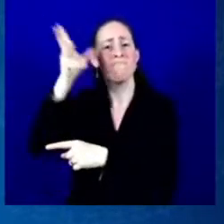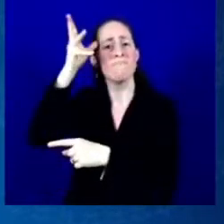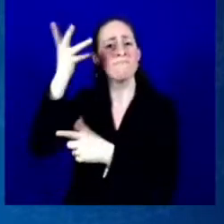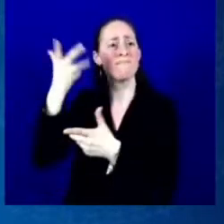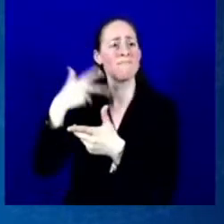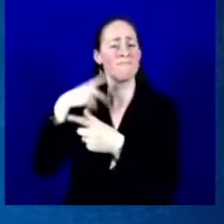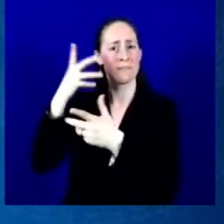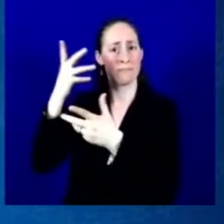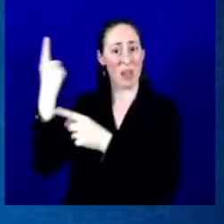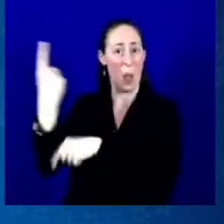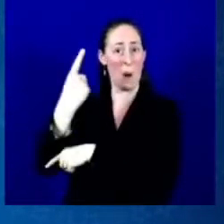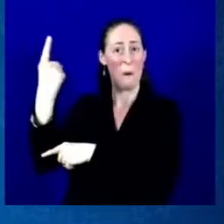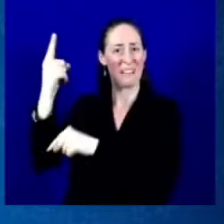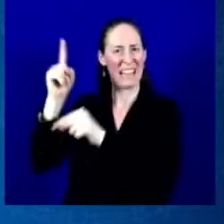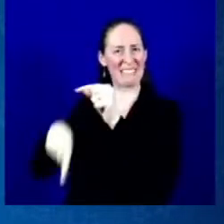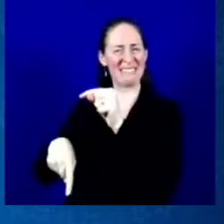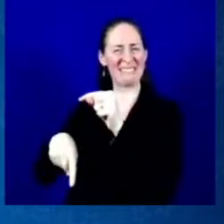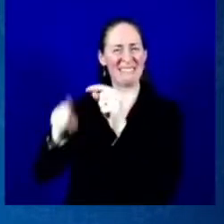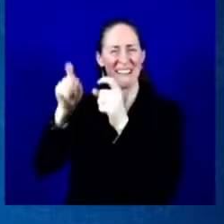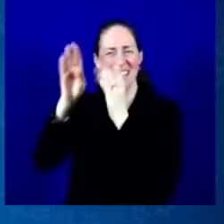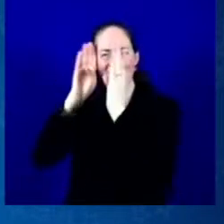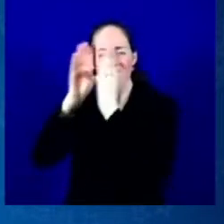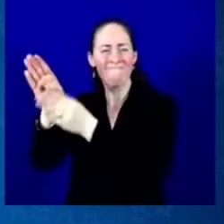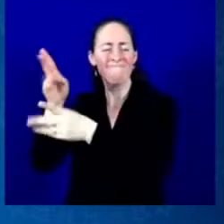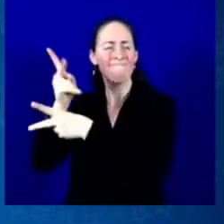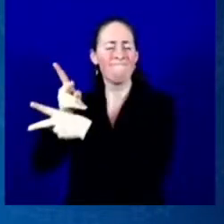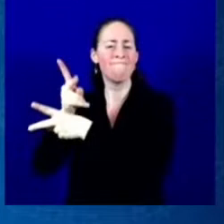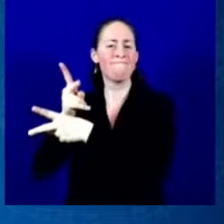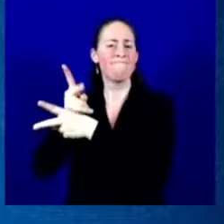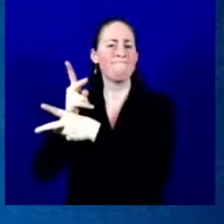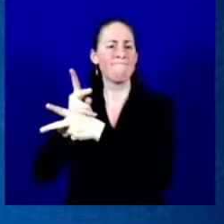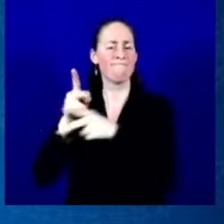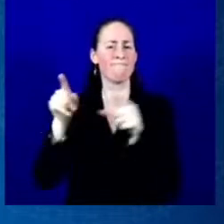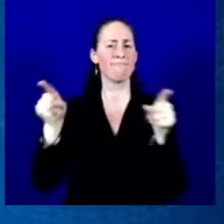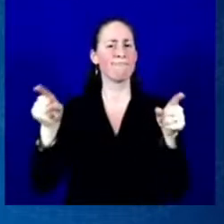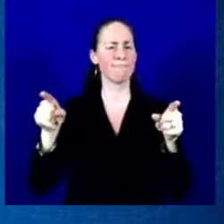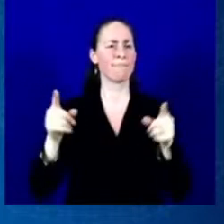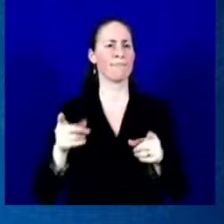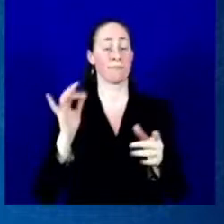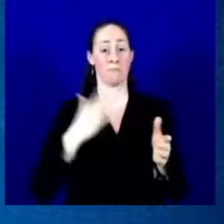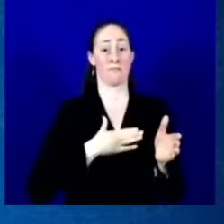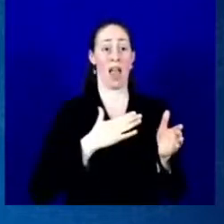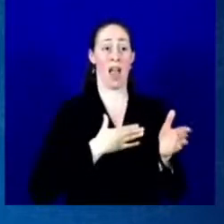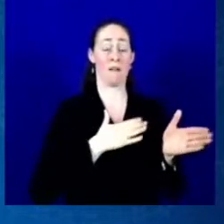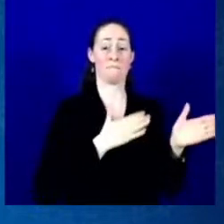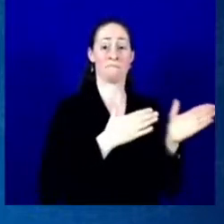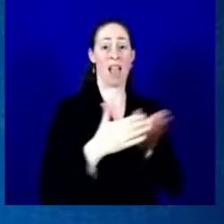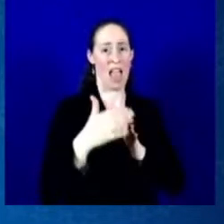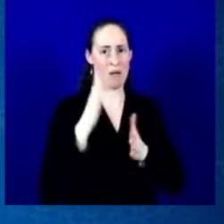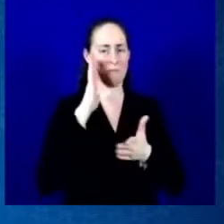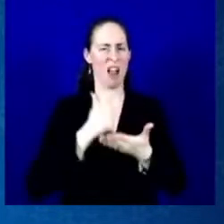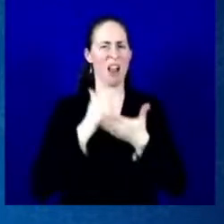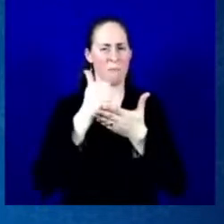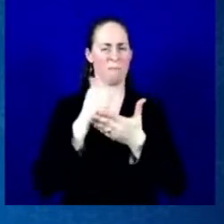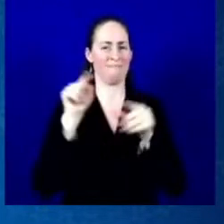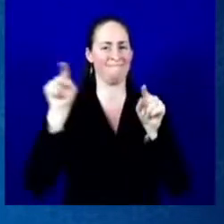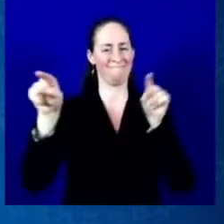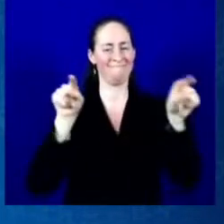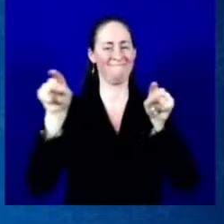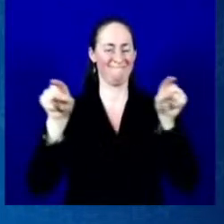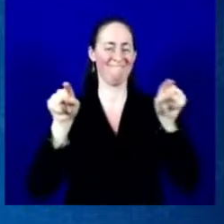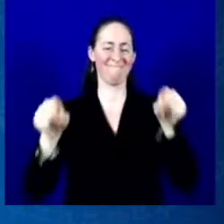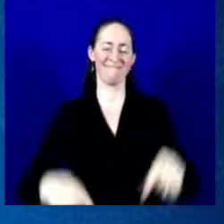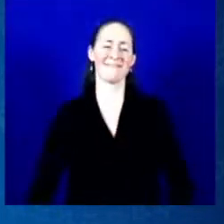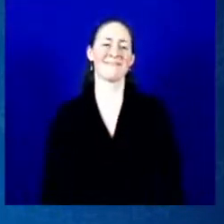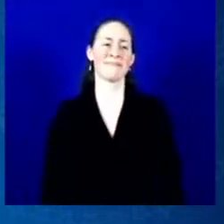Medicaid contemplated it, but this plan is going to help those families and create jobs for our caregivers with better wages and